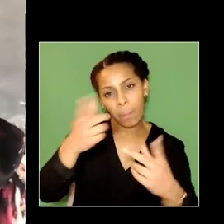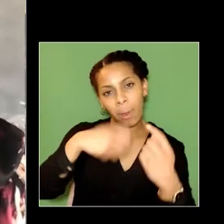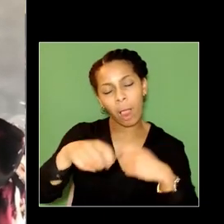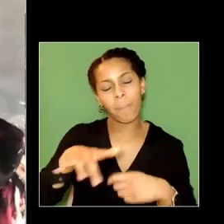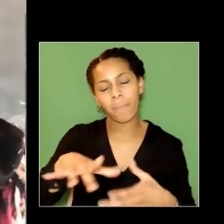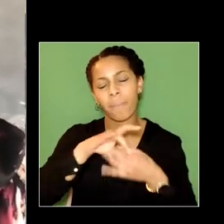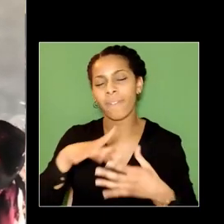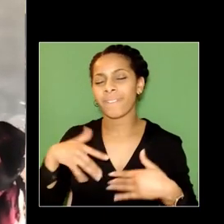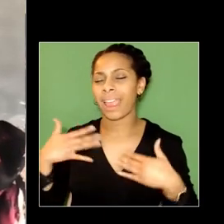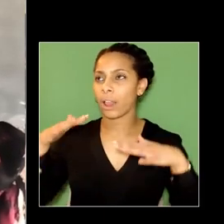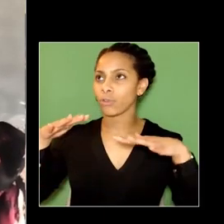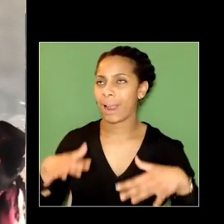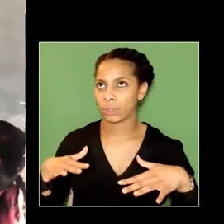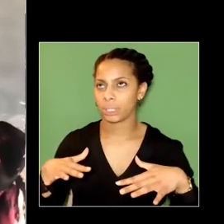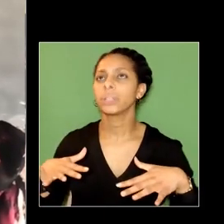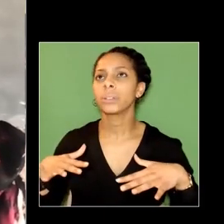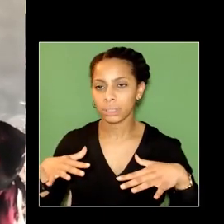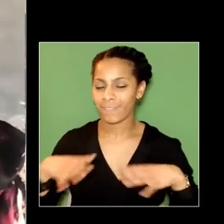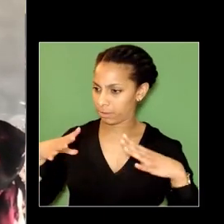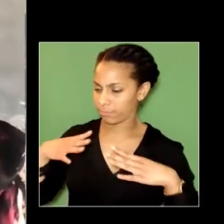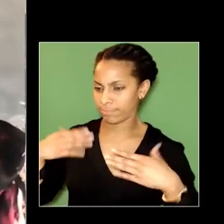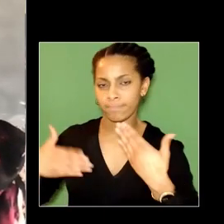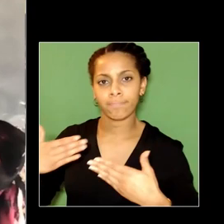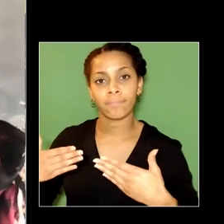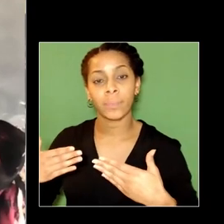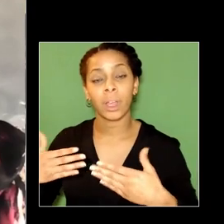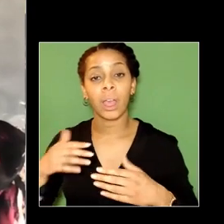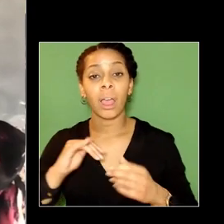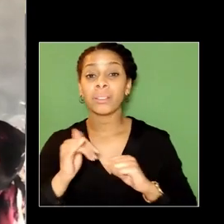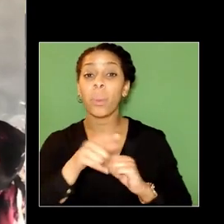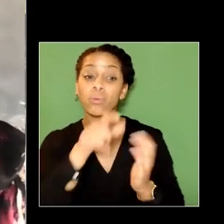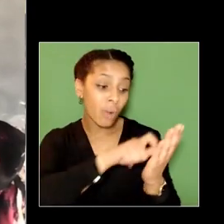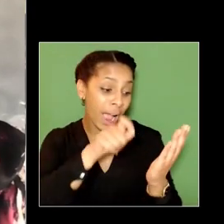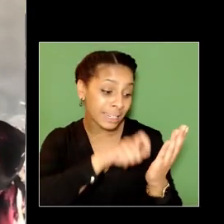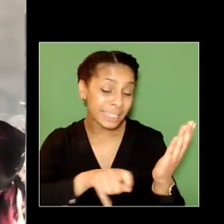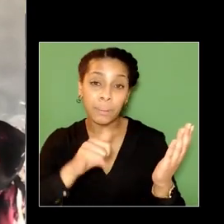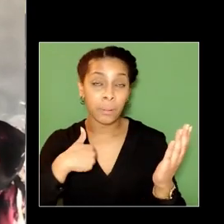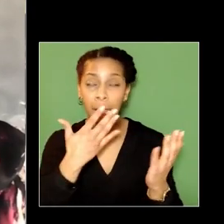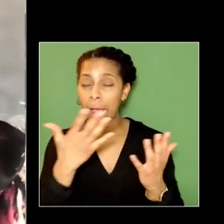just writing and accept that maybe I just need to be adrift for a while and it's okay.